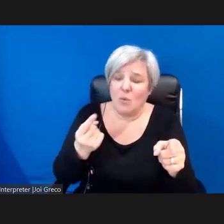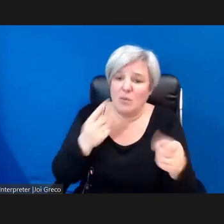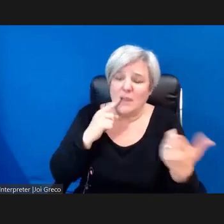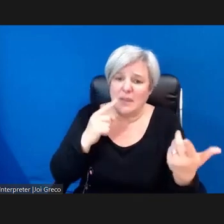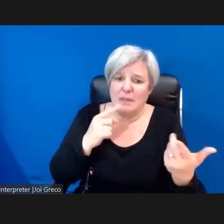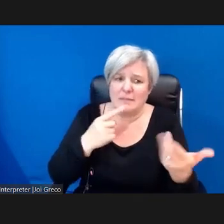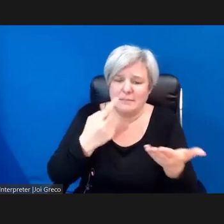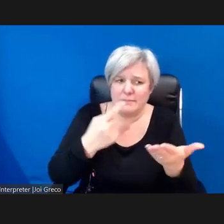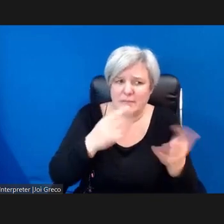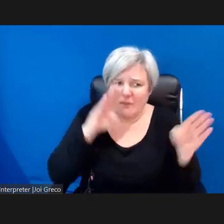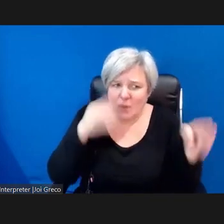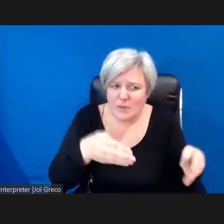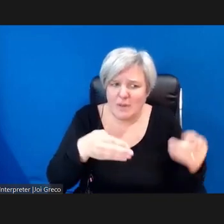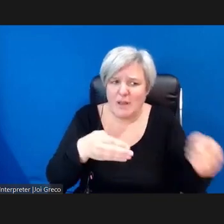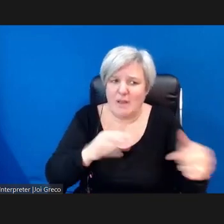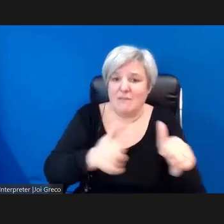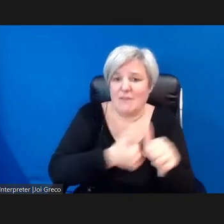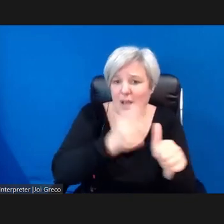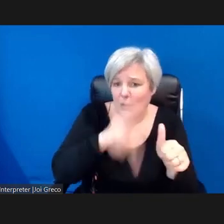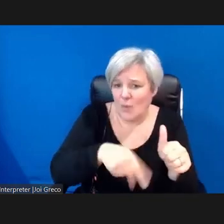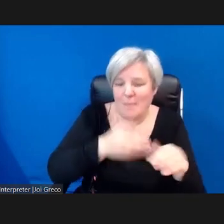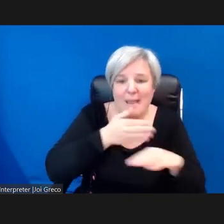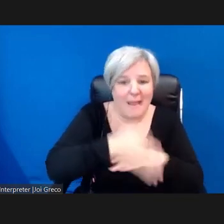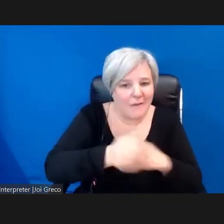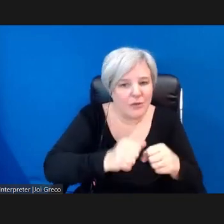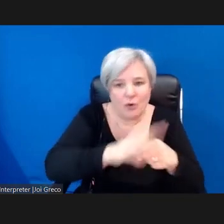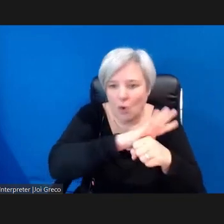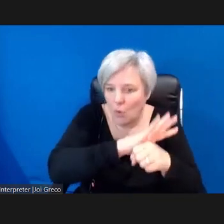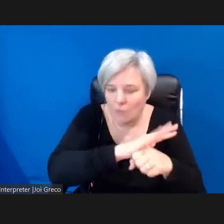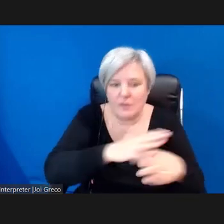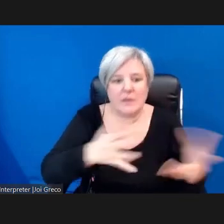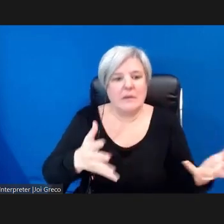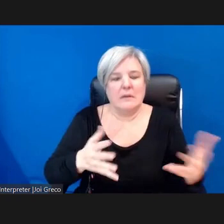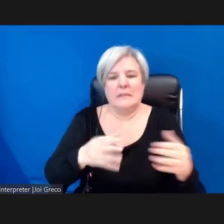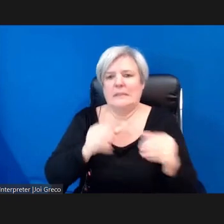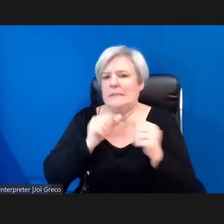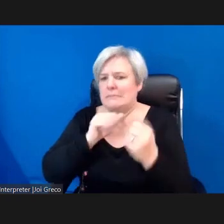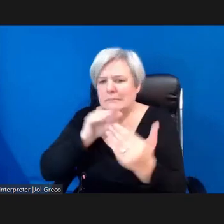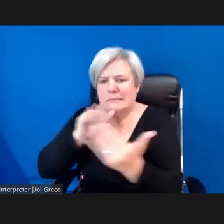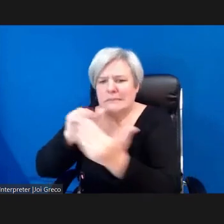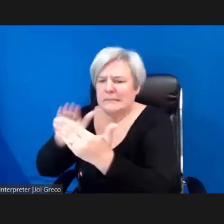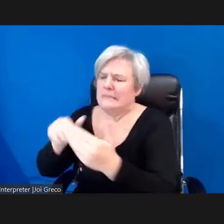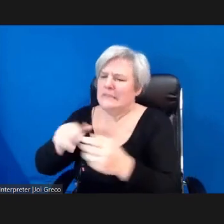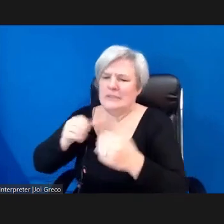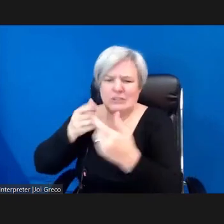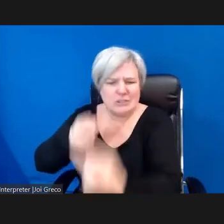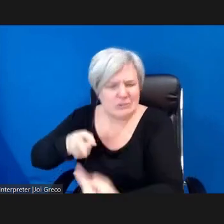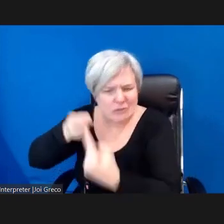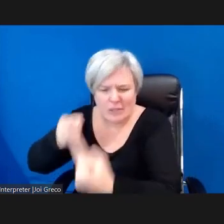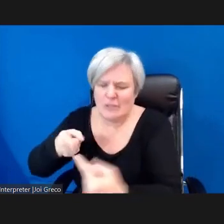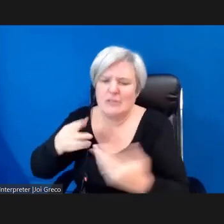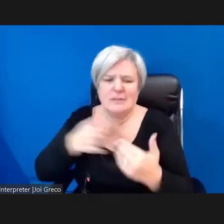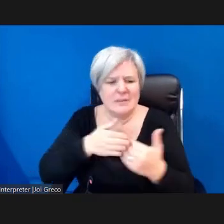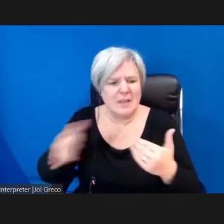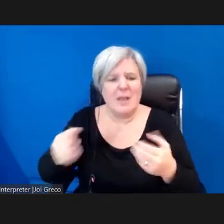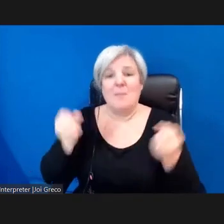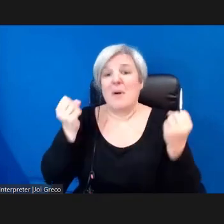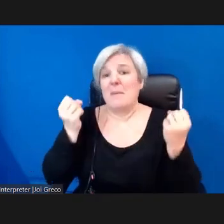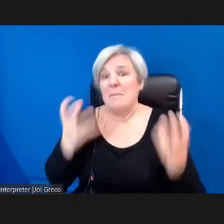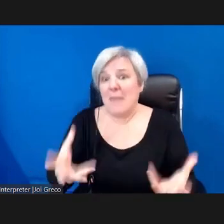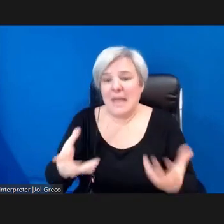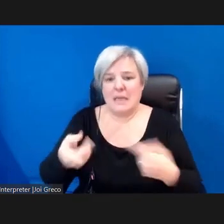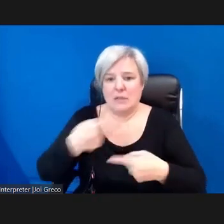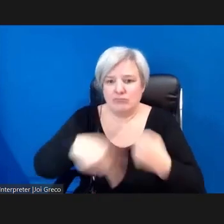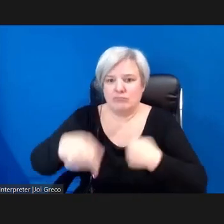need from fallout from the pandemic and continuous COVID challenges, but from constant staff turnover in birth